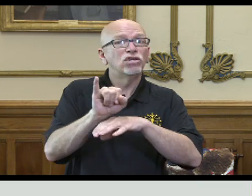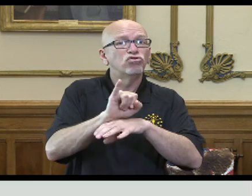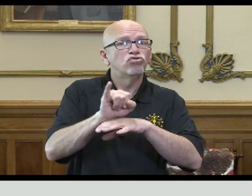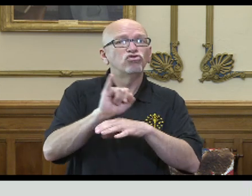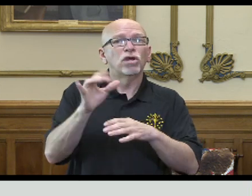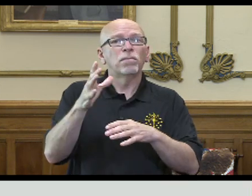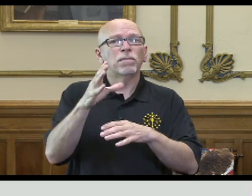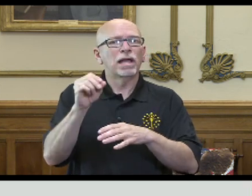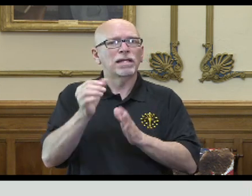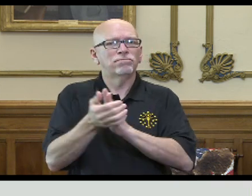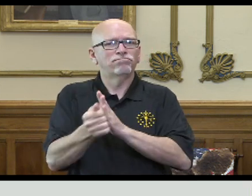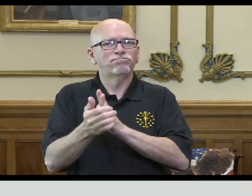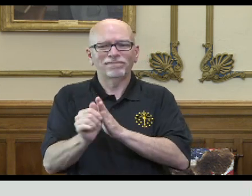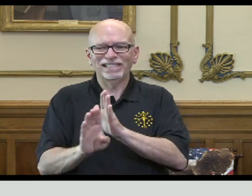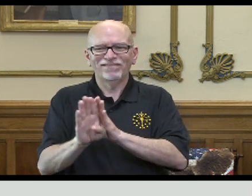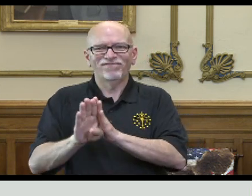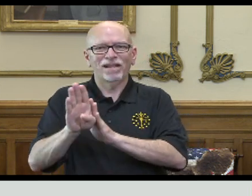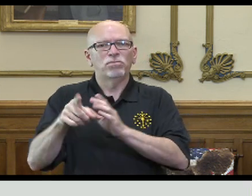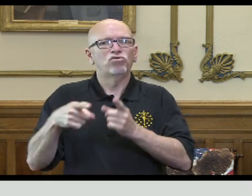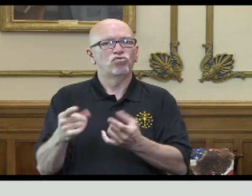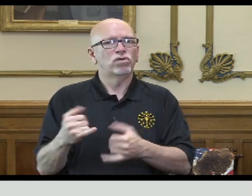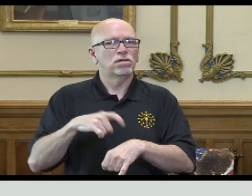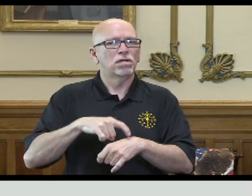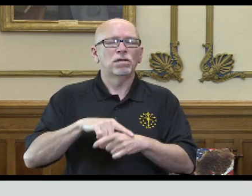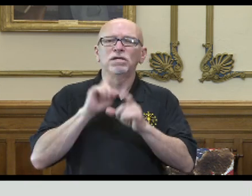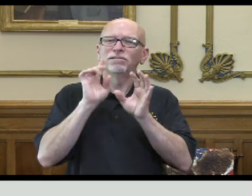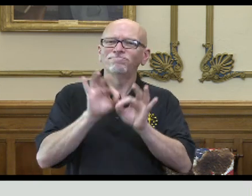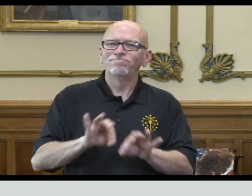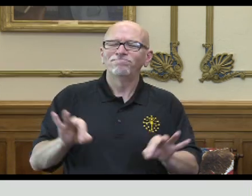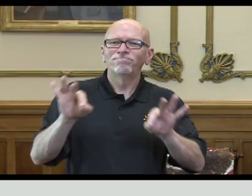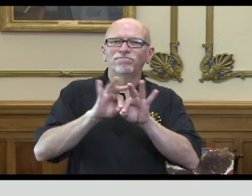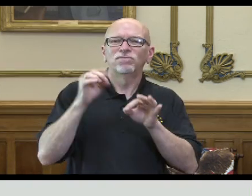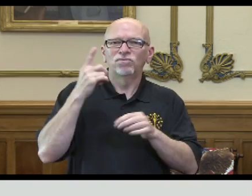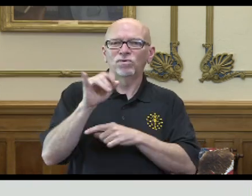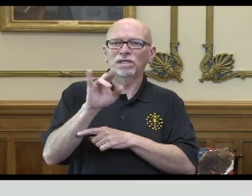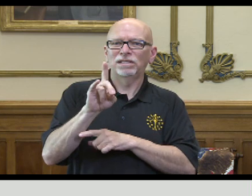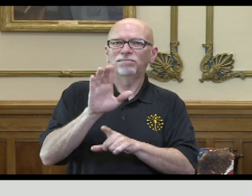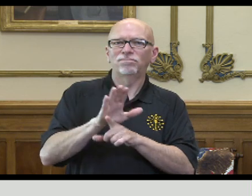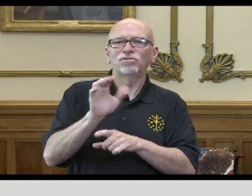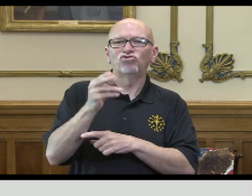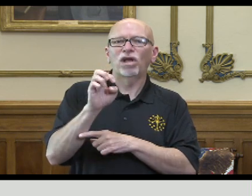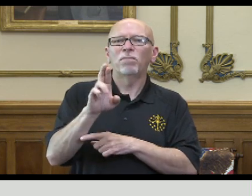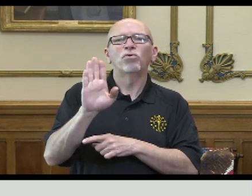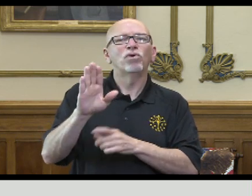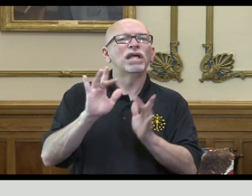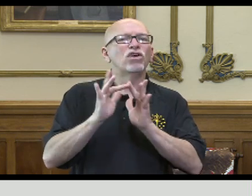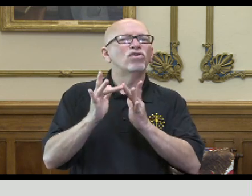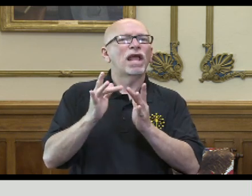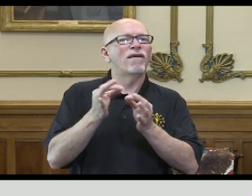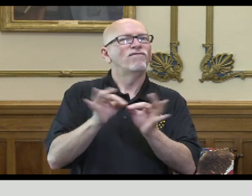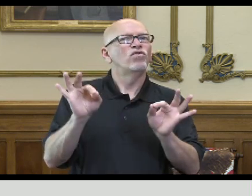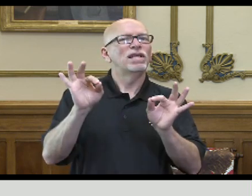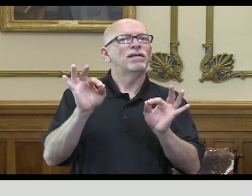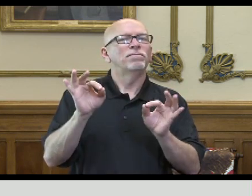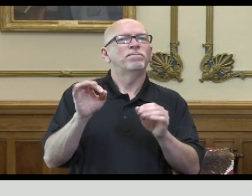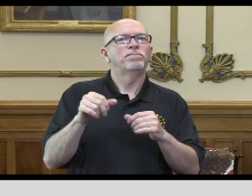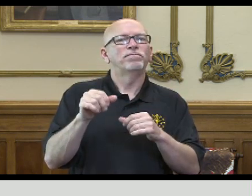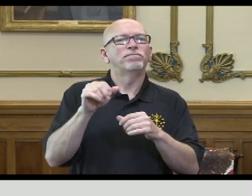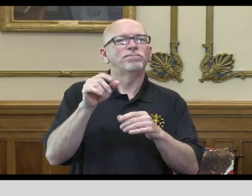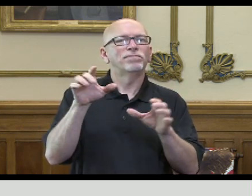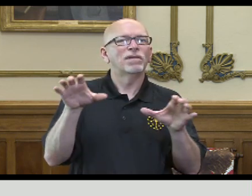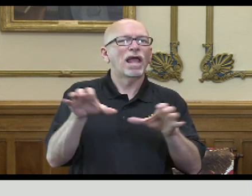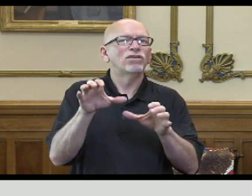and talent development during this time is critical through Indiana's Chamber's internet-free internet